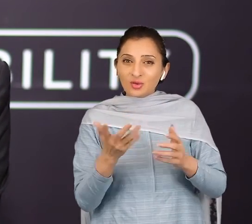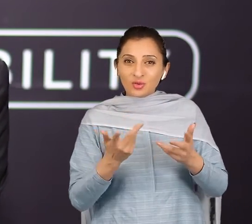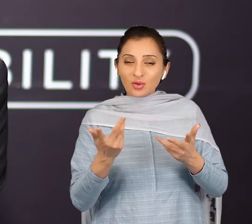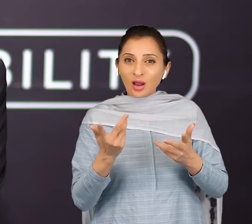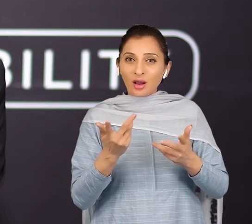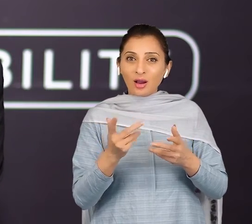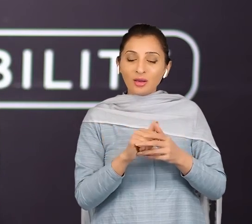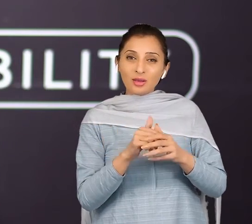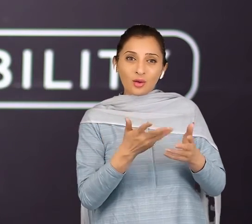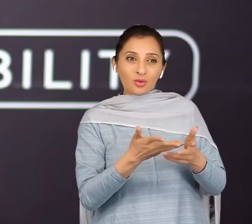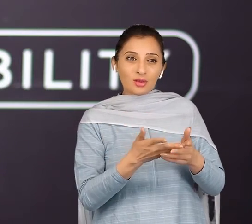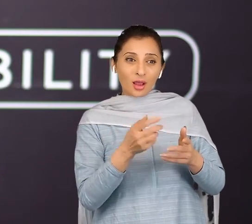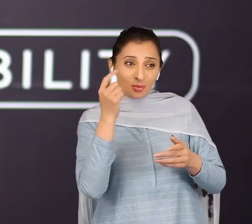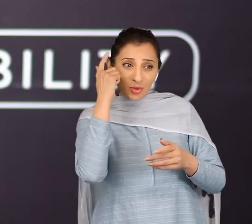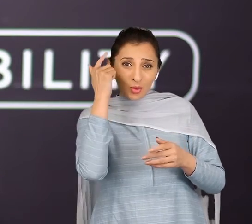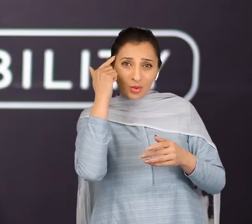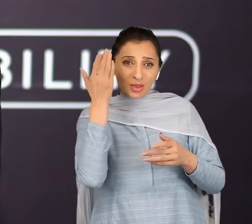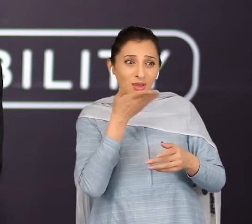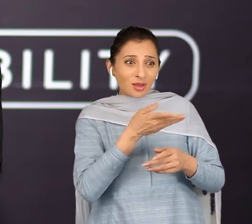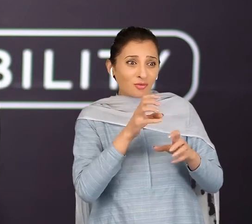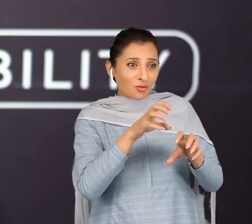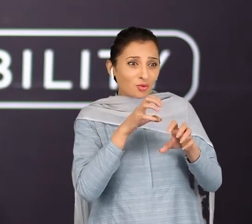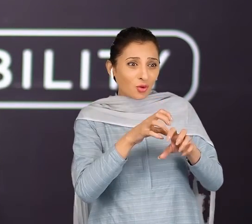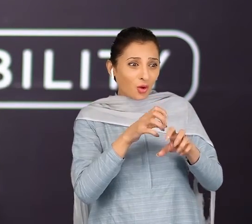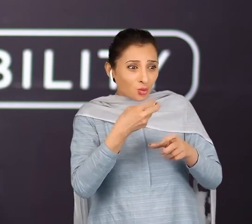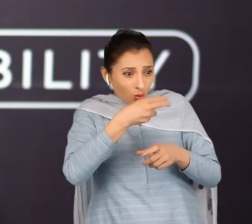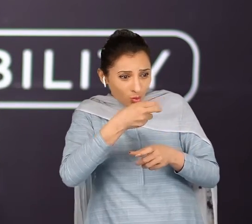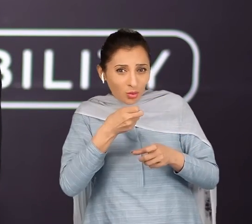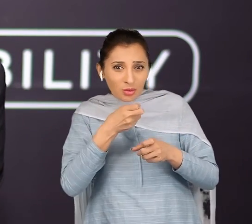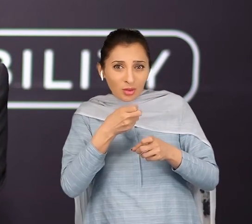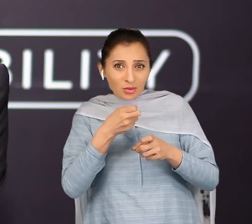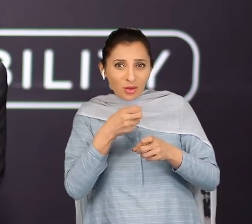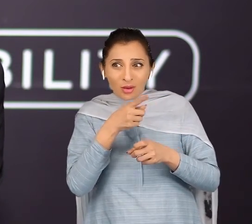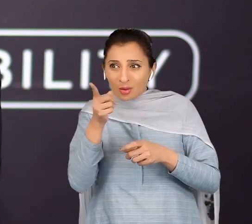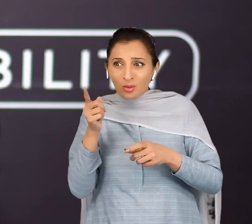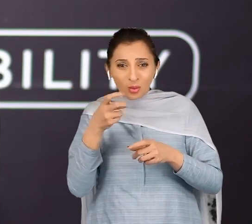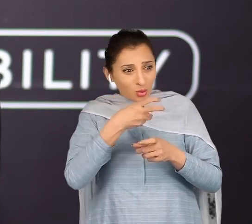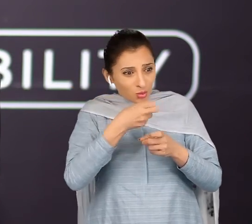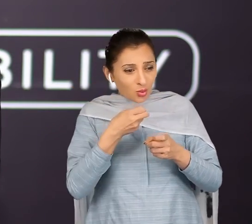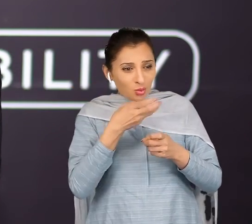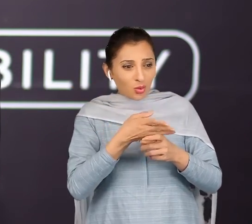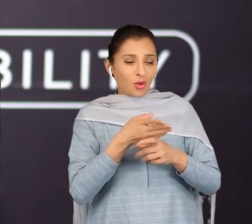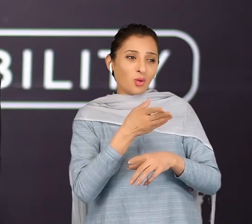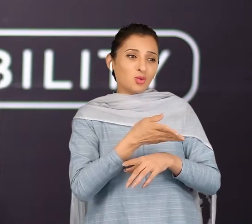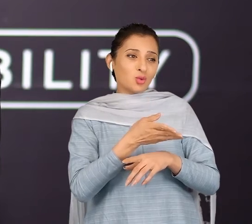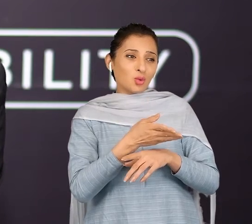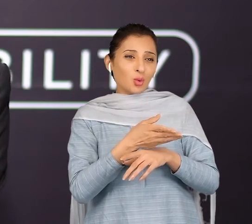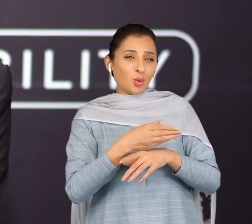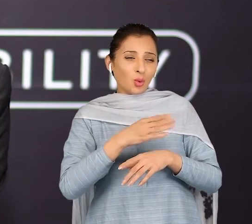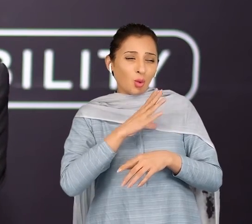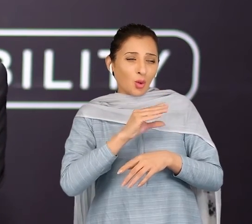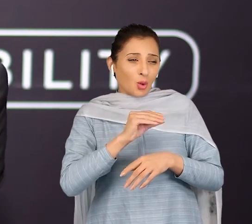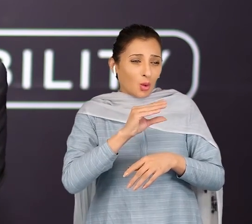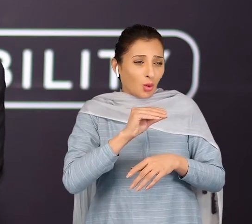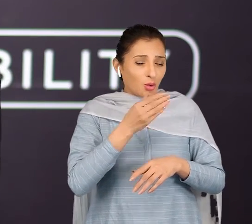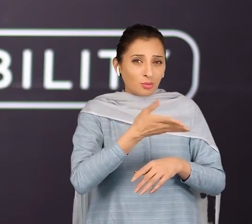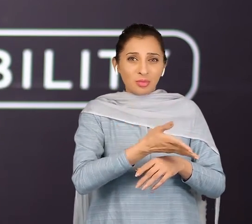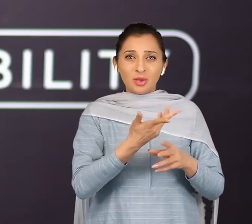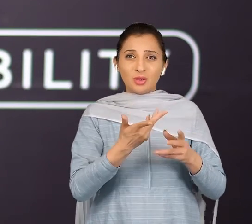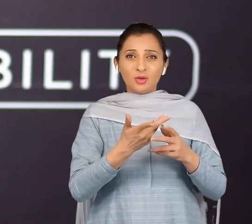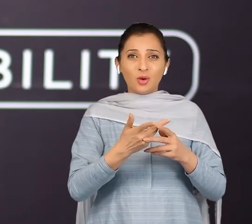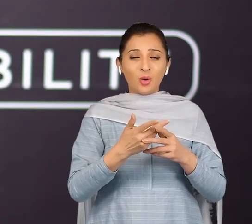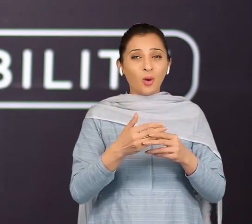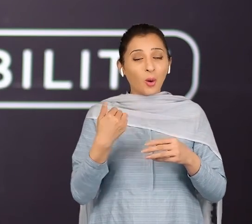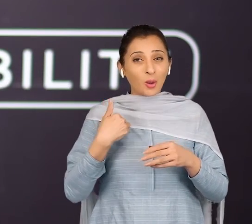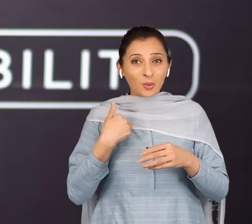her tail at us. Can you imagine that this dog that had been shot down by humans, that the pain caused to this dog by humans, and she was